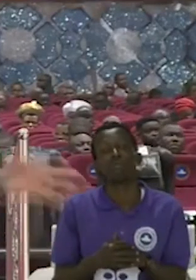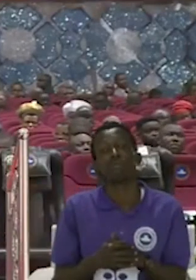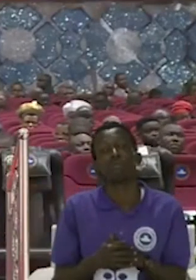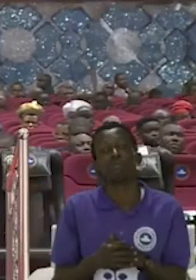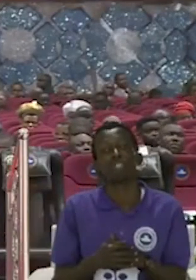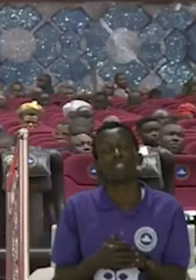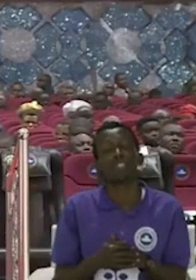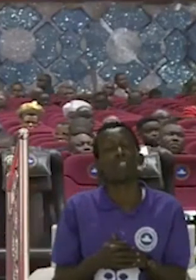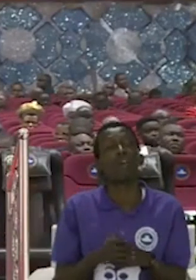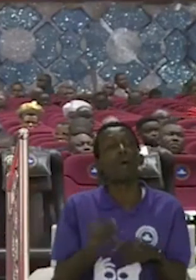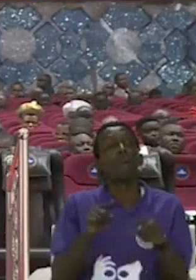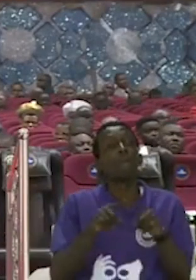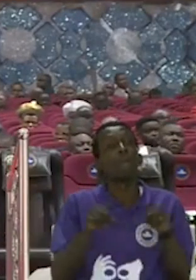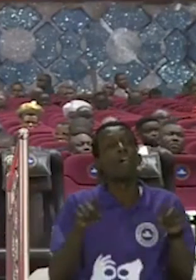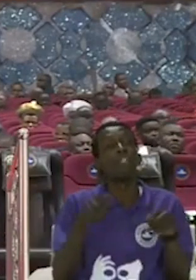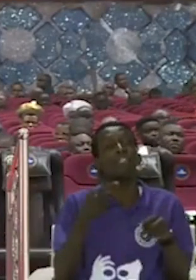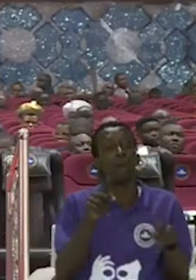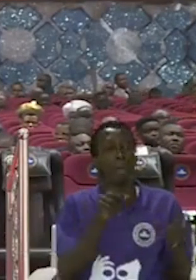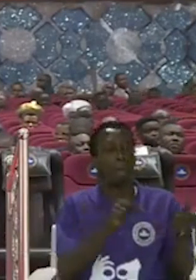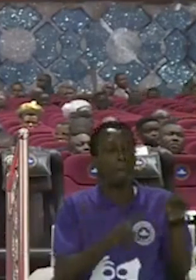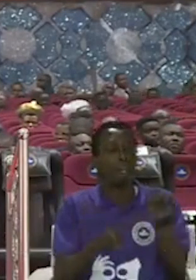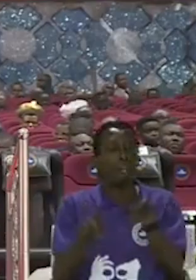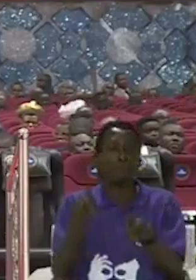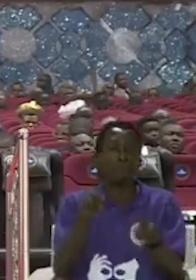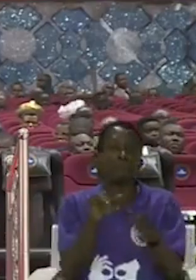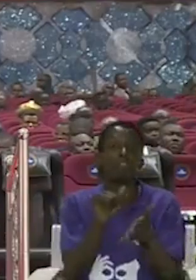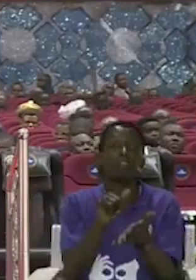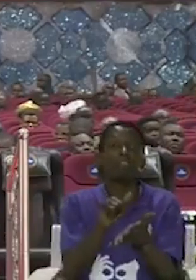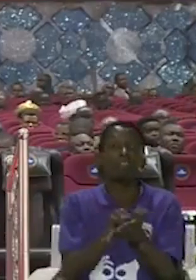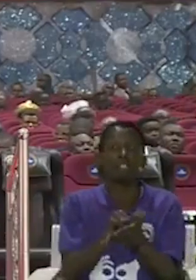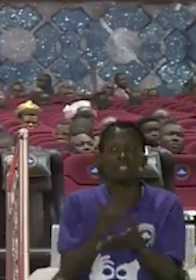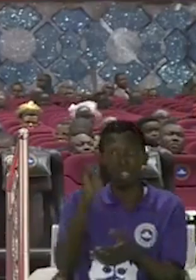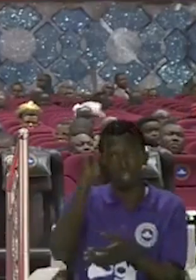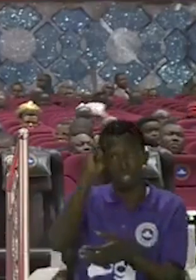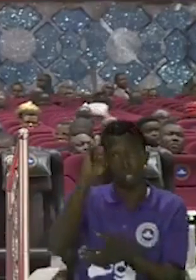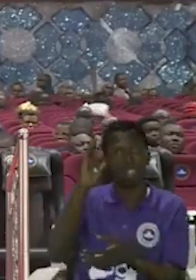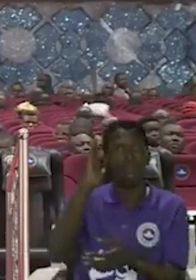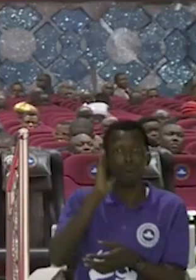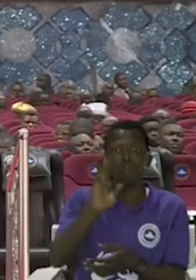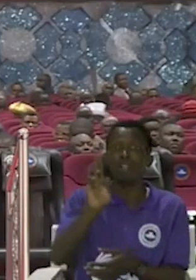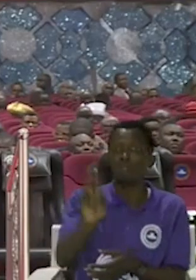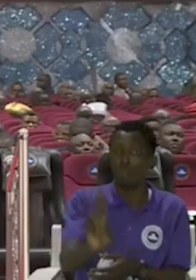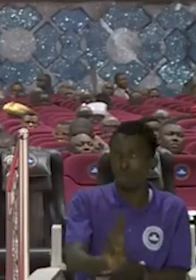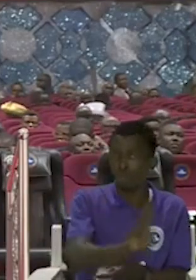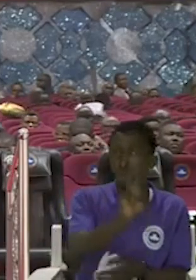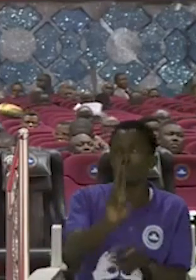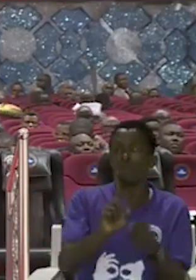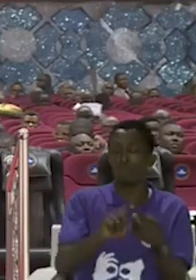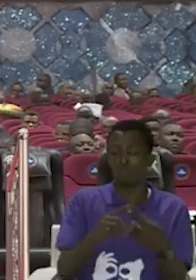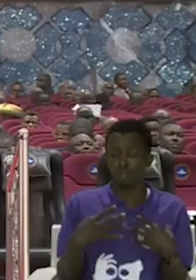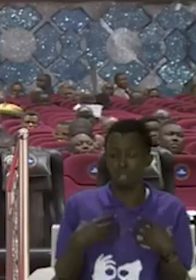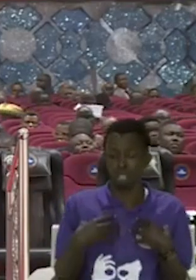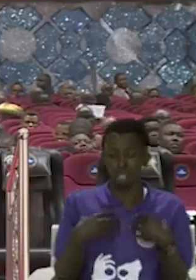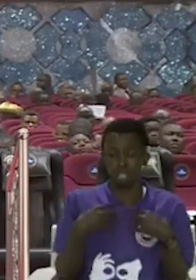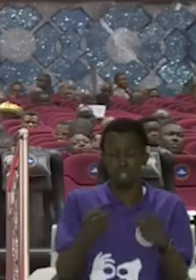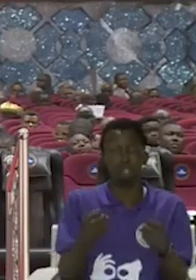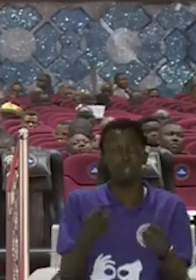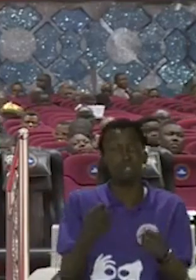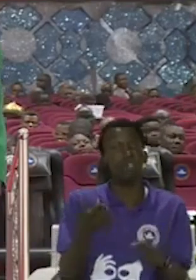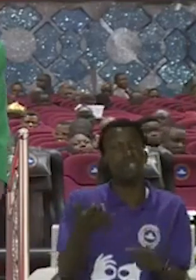But the people that he will use to heal the land,